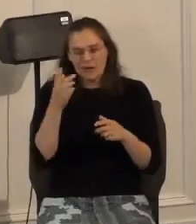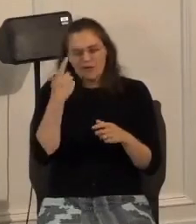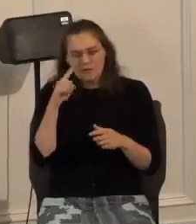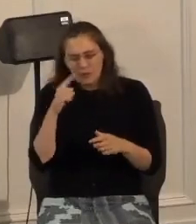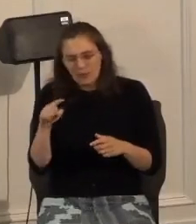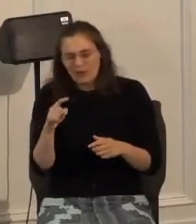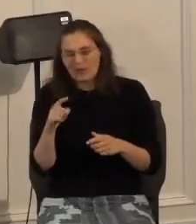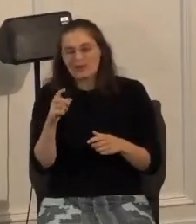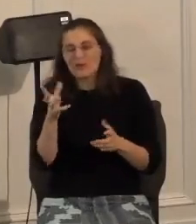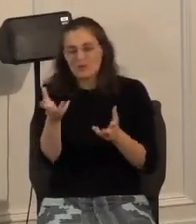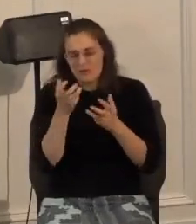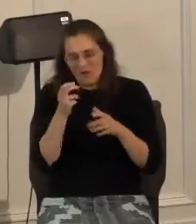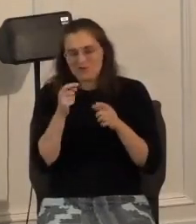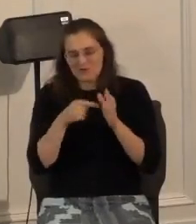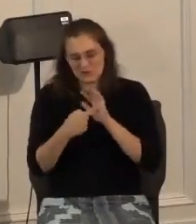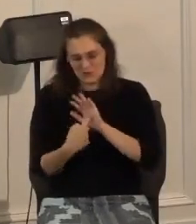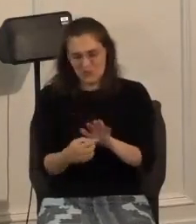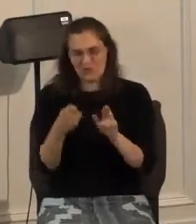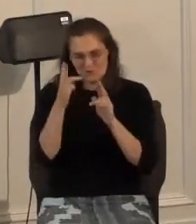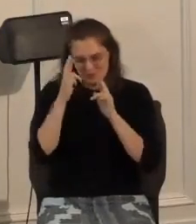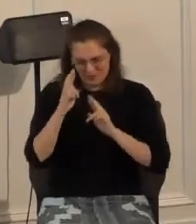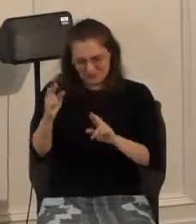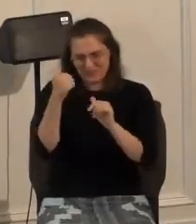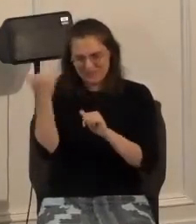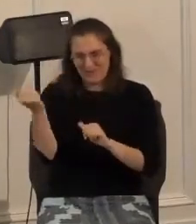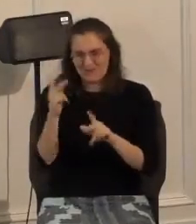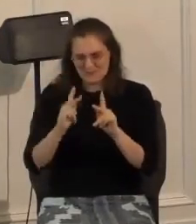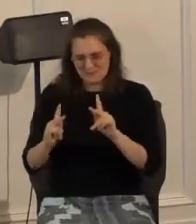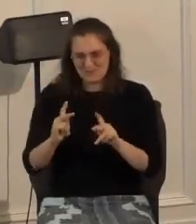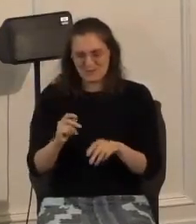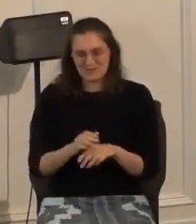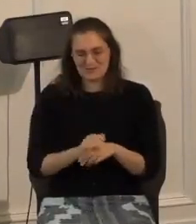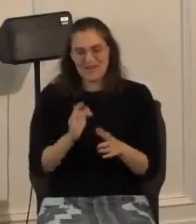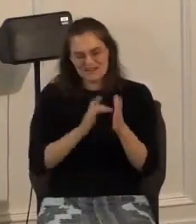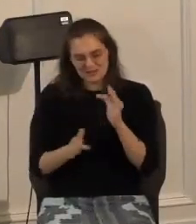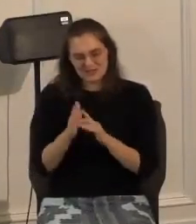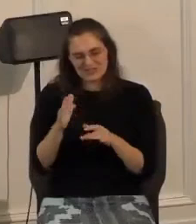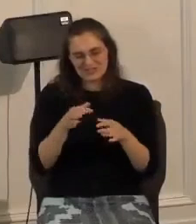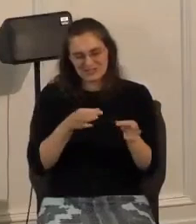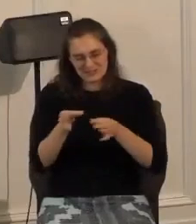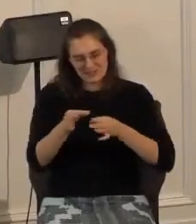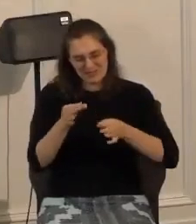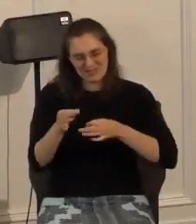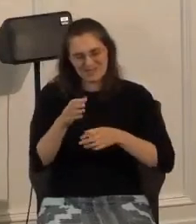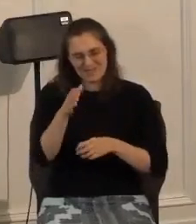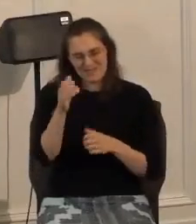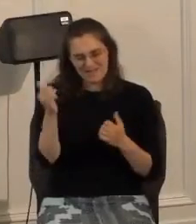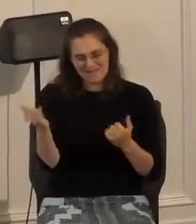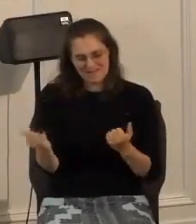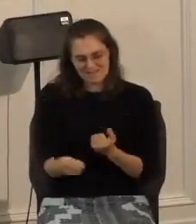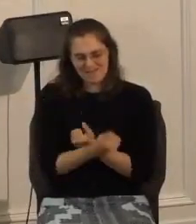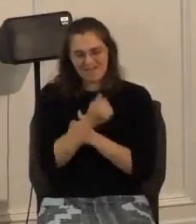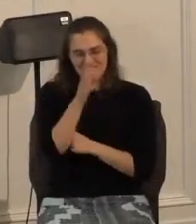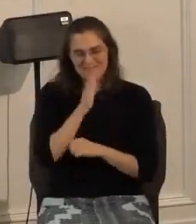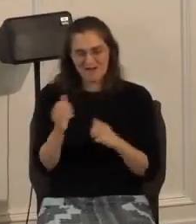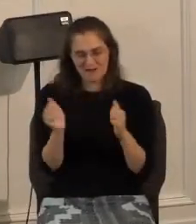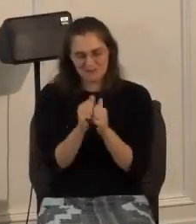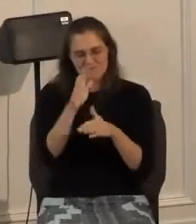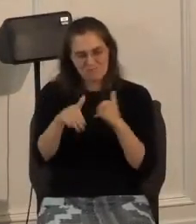others. And really, when Jesus put it this way, to love God with all your heart, soul, mind, and